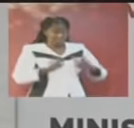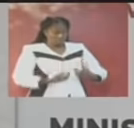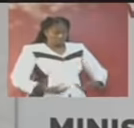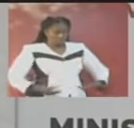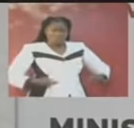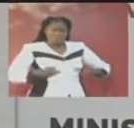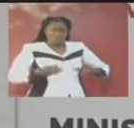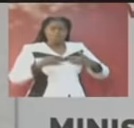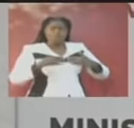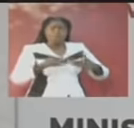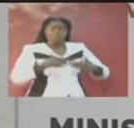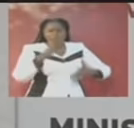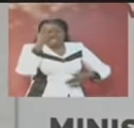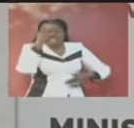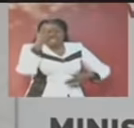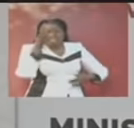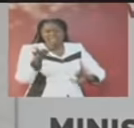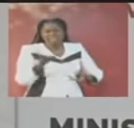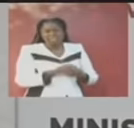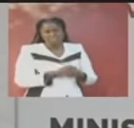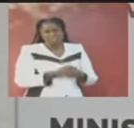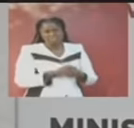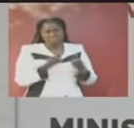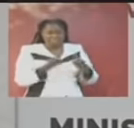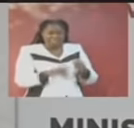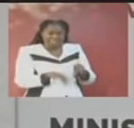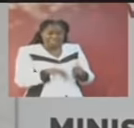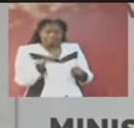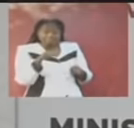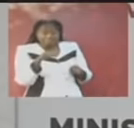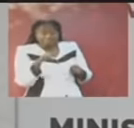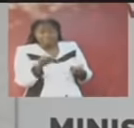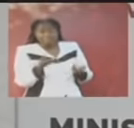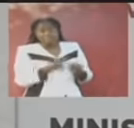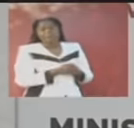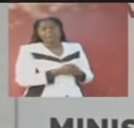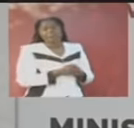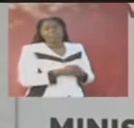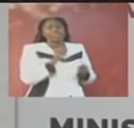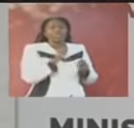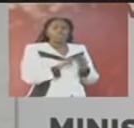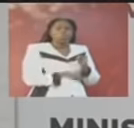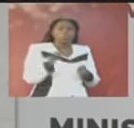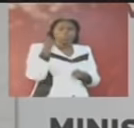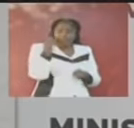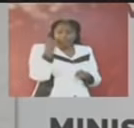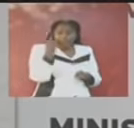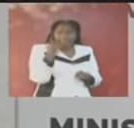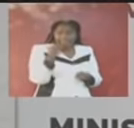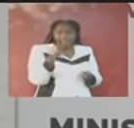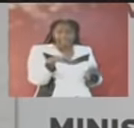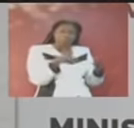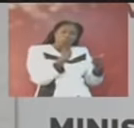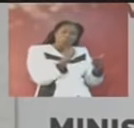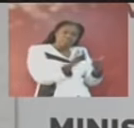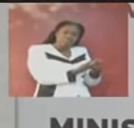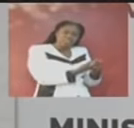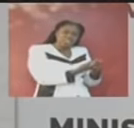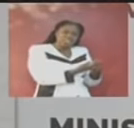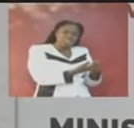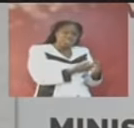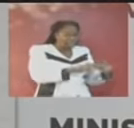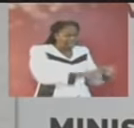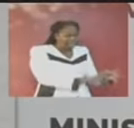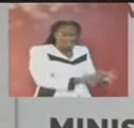be just a case of saying, well, we've gotten to a certain proportion of cluster versus community samples, and